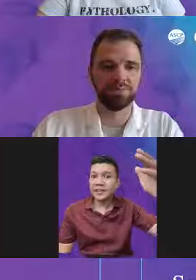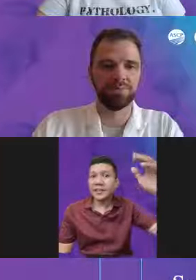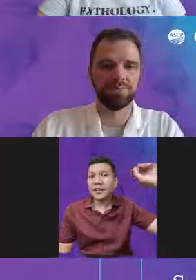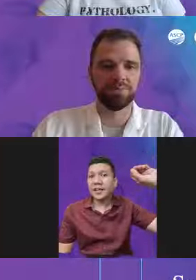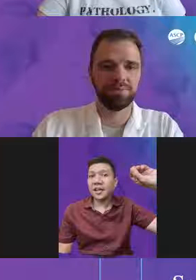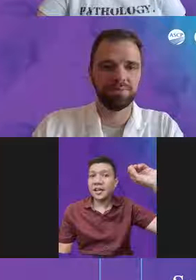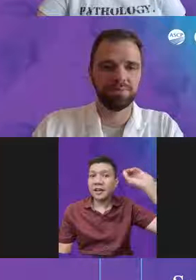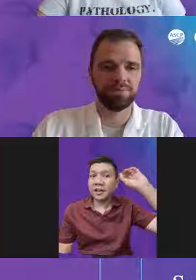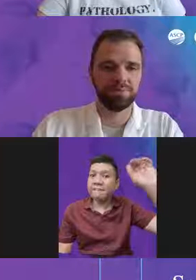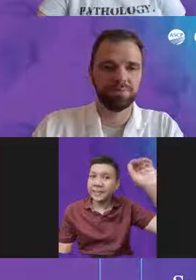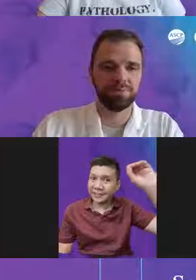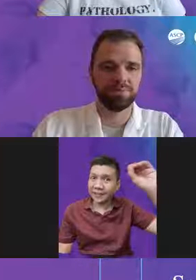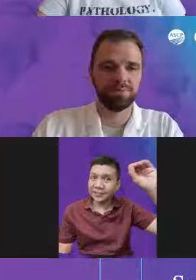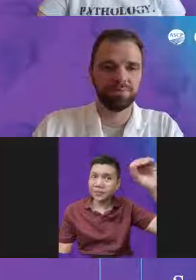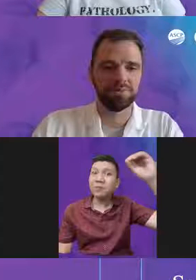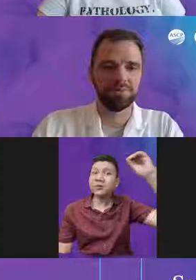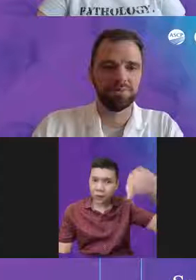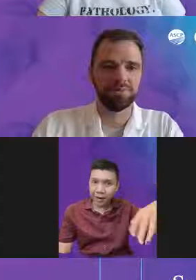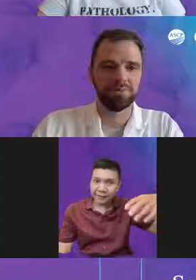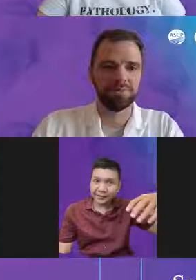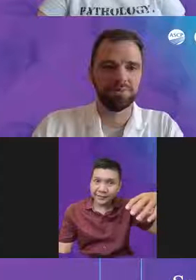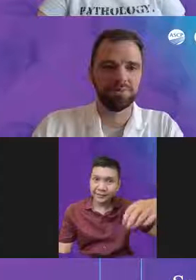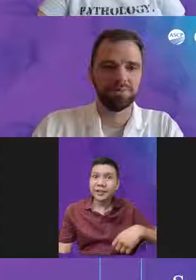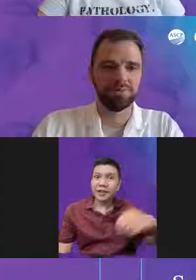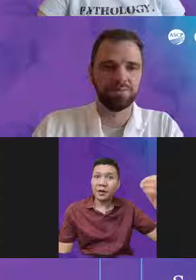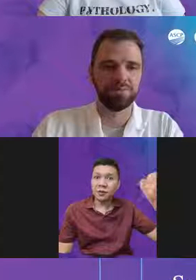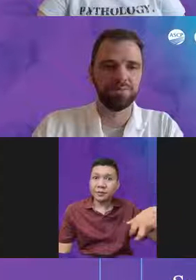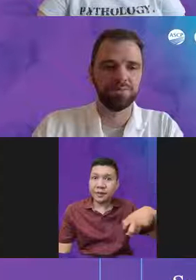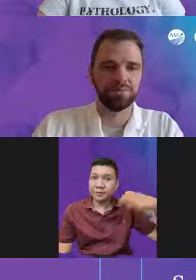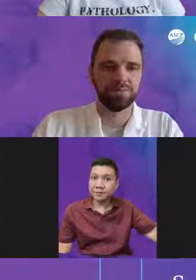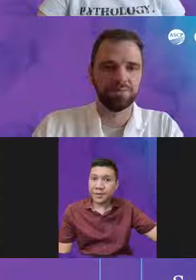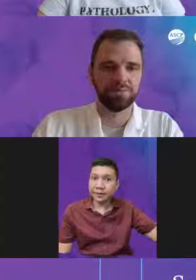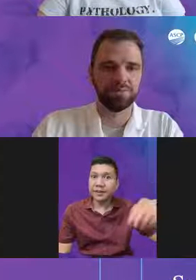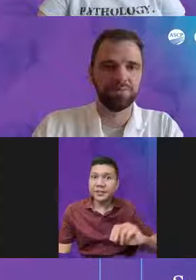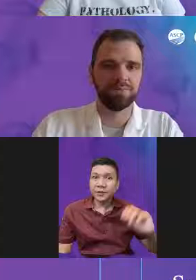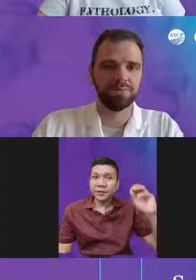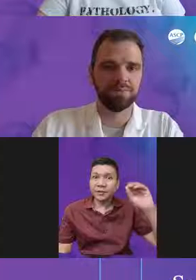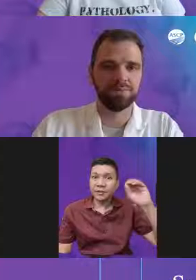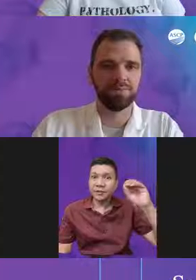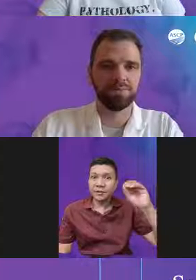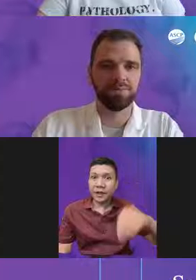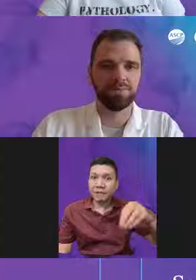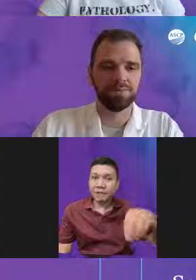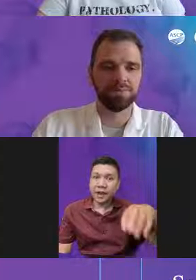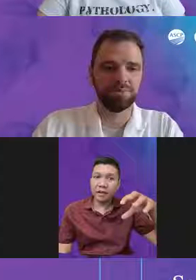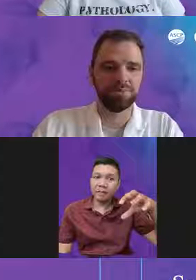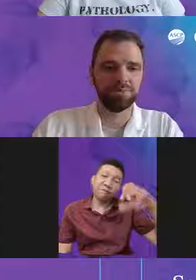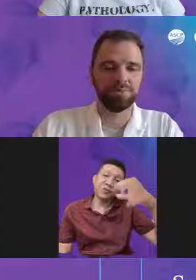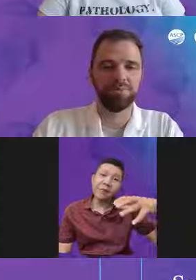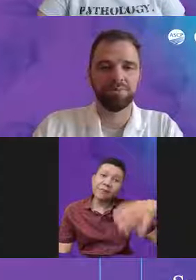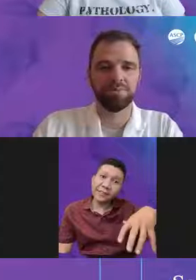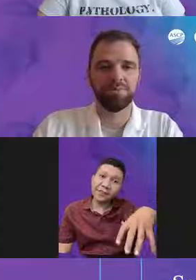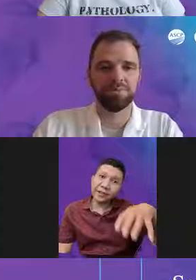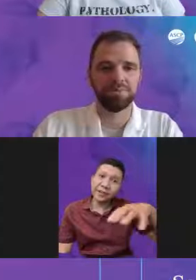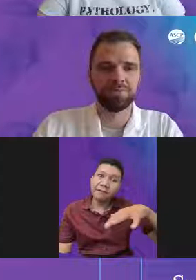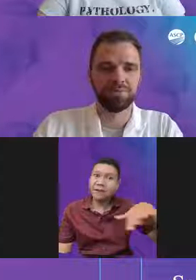as a heavy cell. So they will drop faster. When you make a smear, so it'll